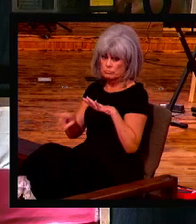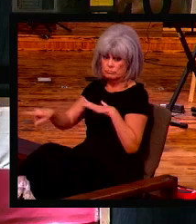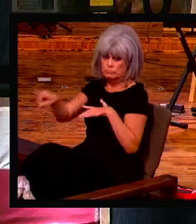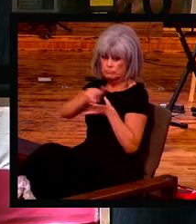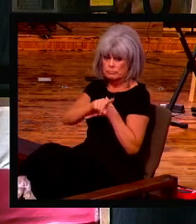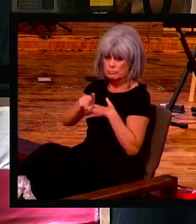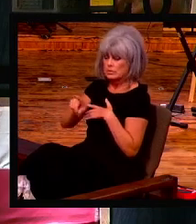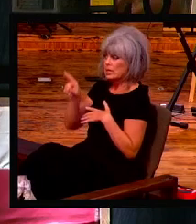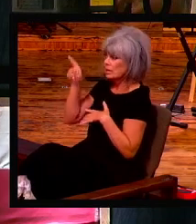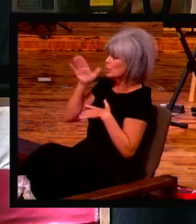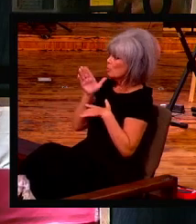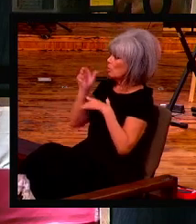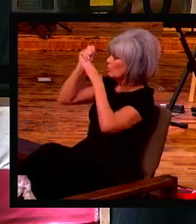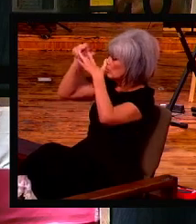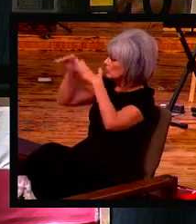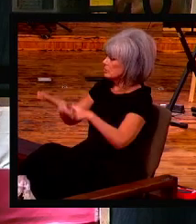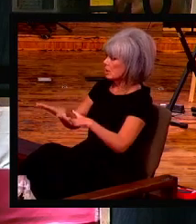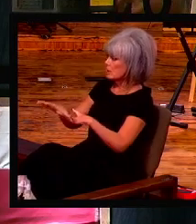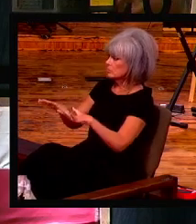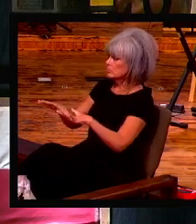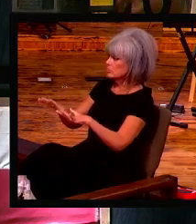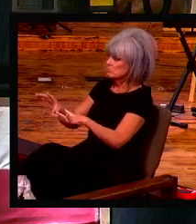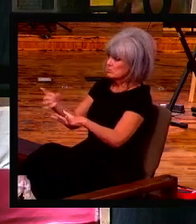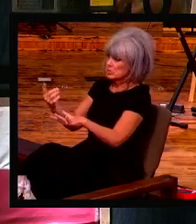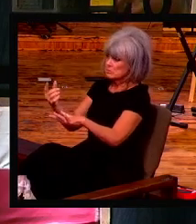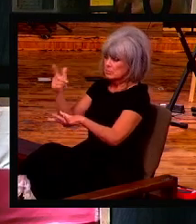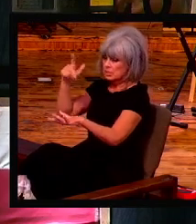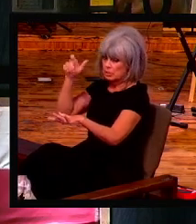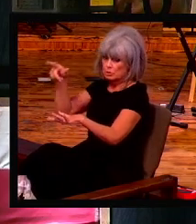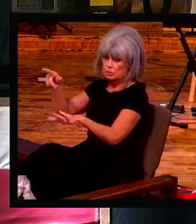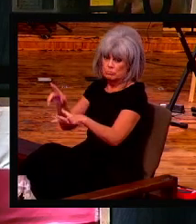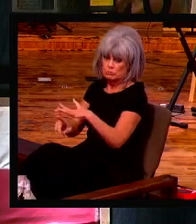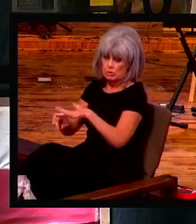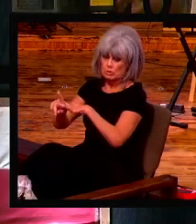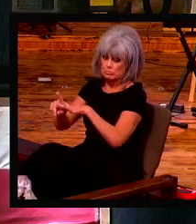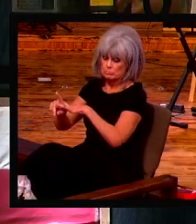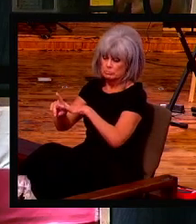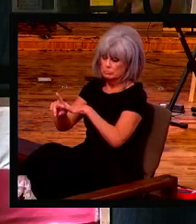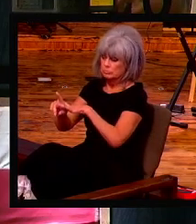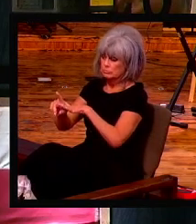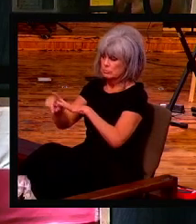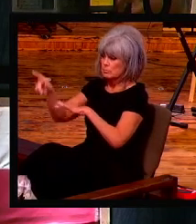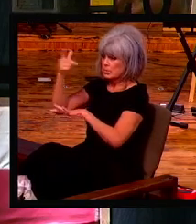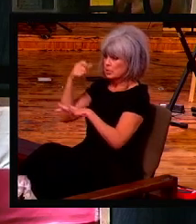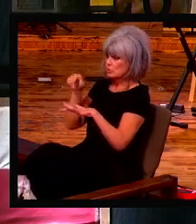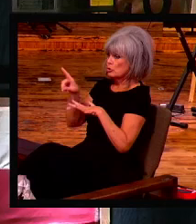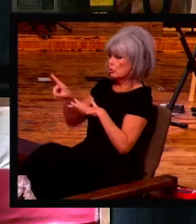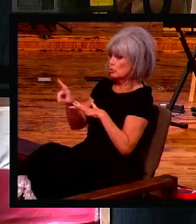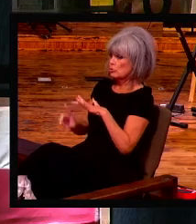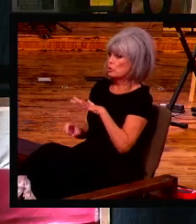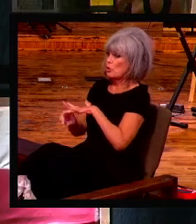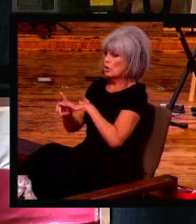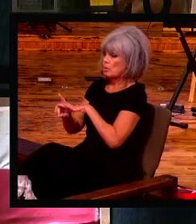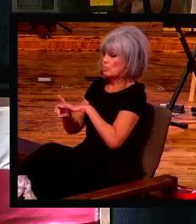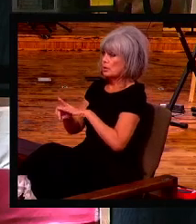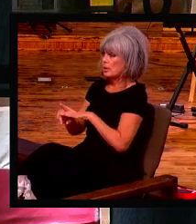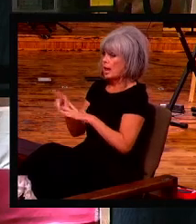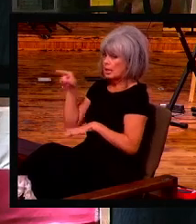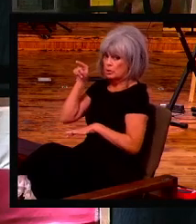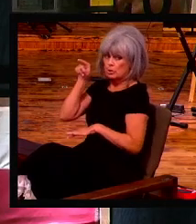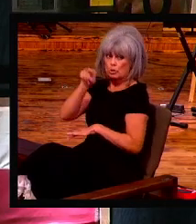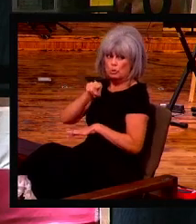He'll bless the next rodeo because you came. Huh? Because you showed up and you carry his presence inside of you.